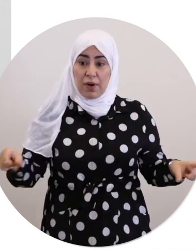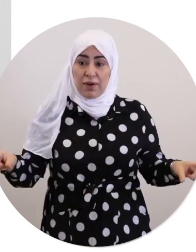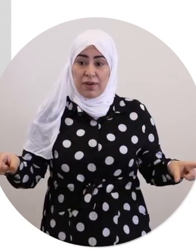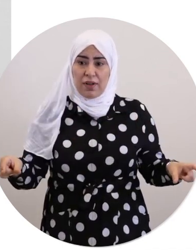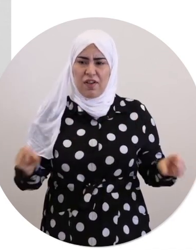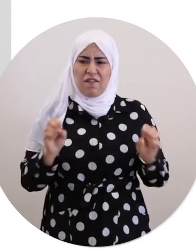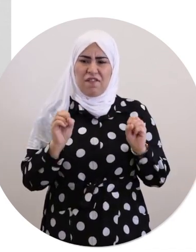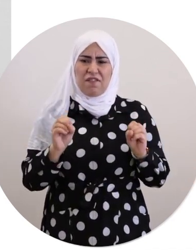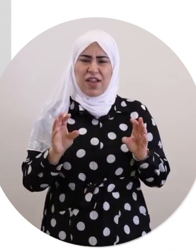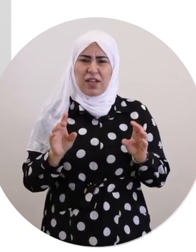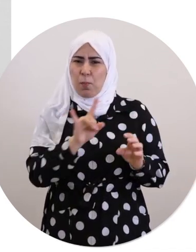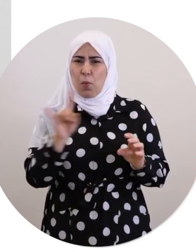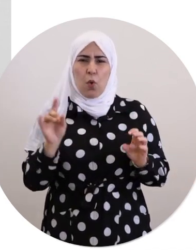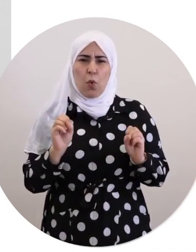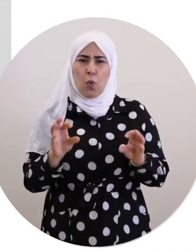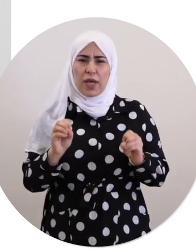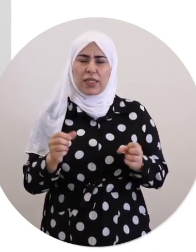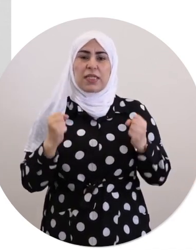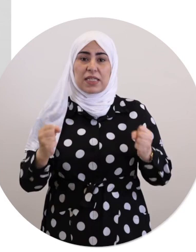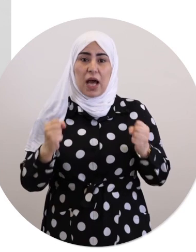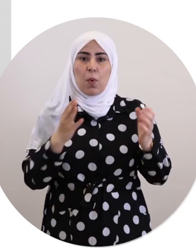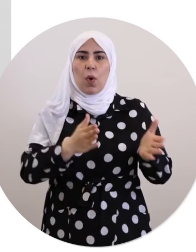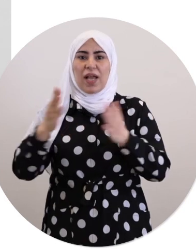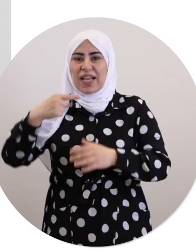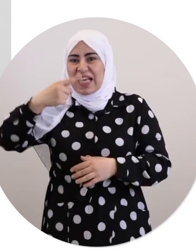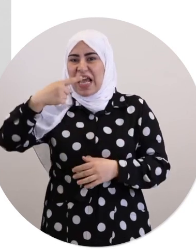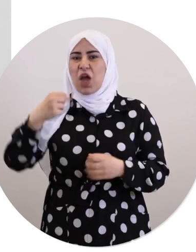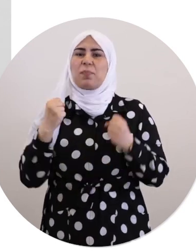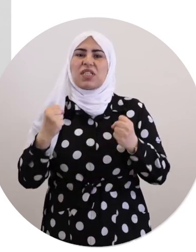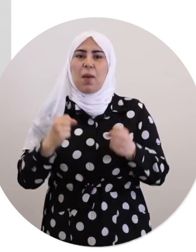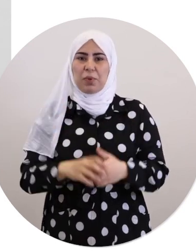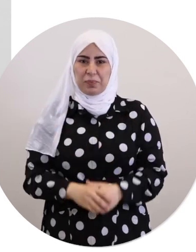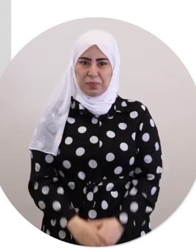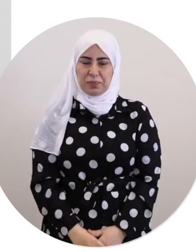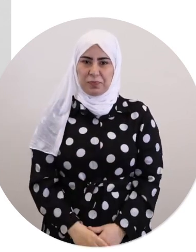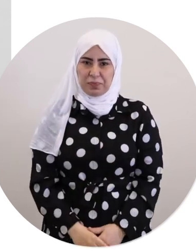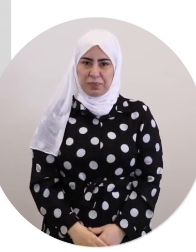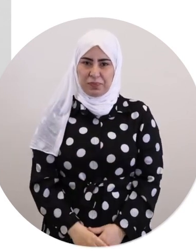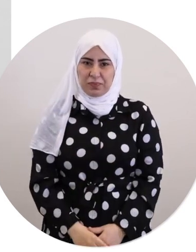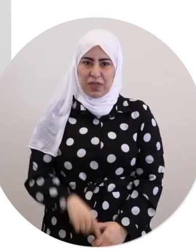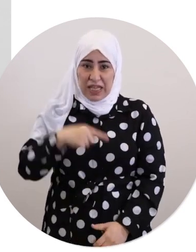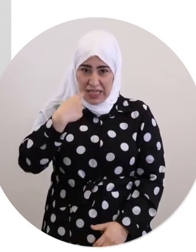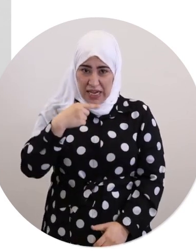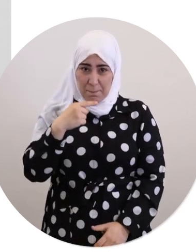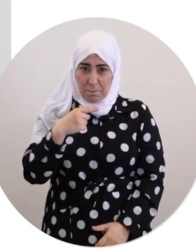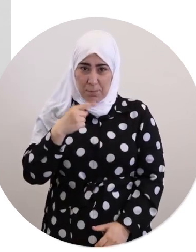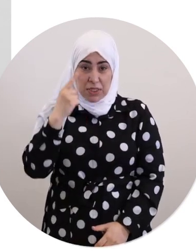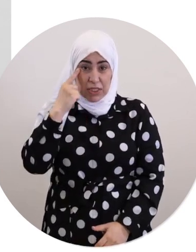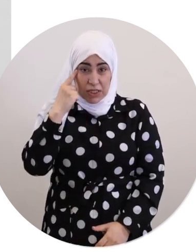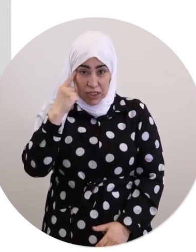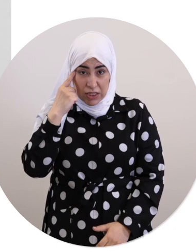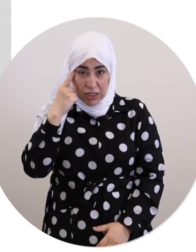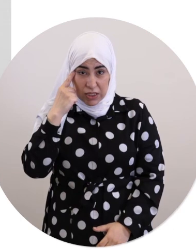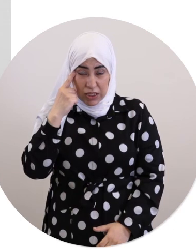going to pose a problem. Usually when we use however, we want to show that there's a difference or it's difficult for